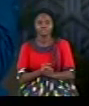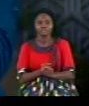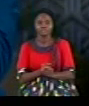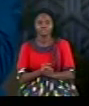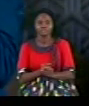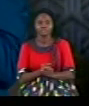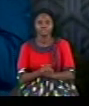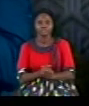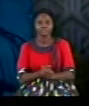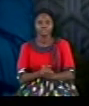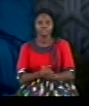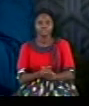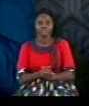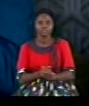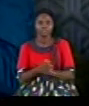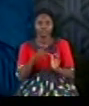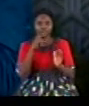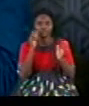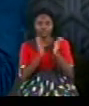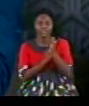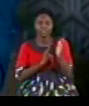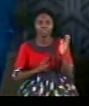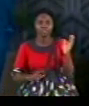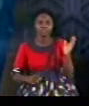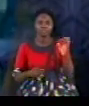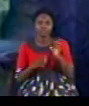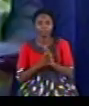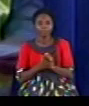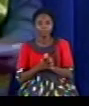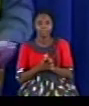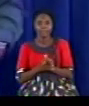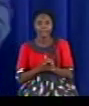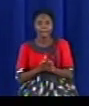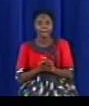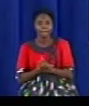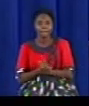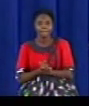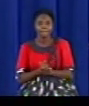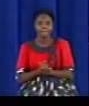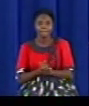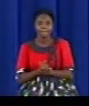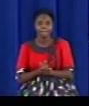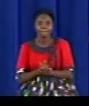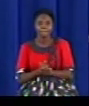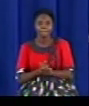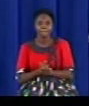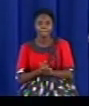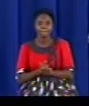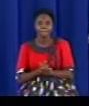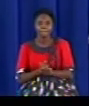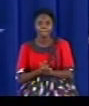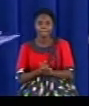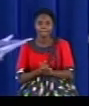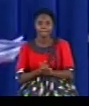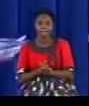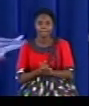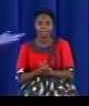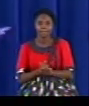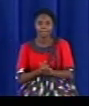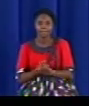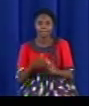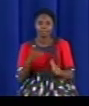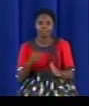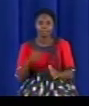testify. Praise the Lord. I'm Brother Mark Ibodo, a medical practitioner. The testifier